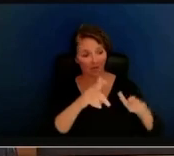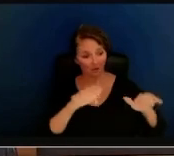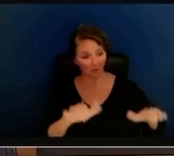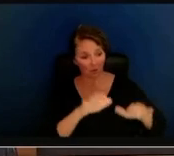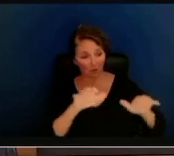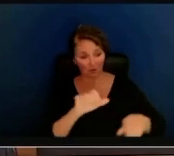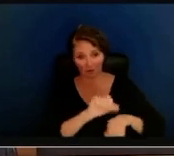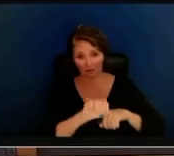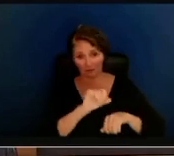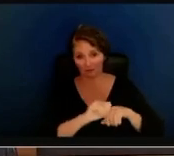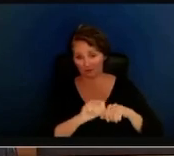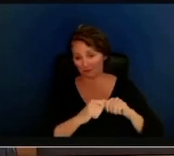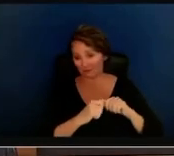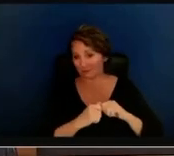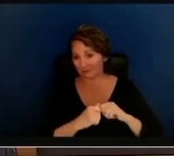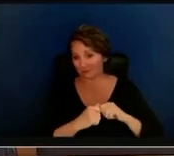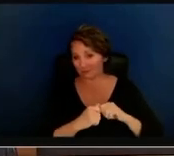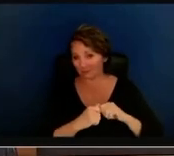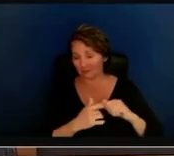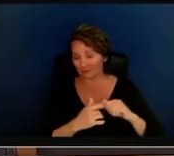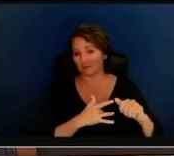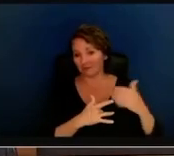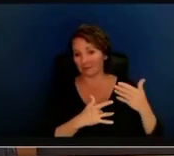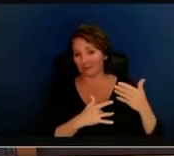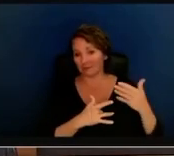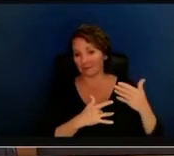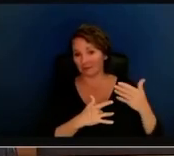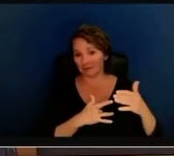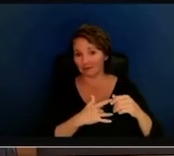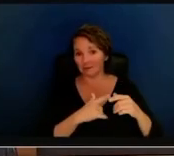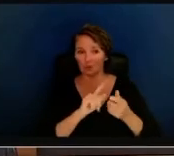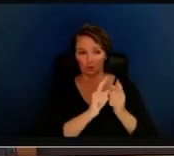sorry, to turn them into realities.